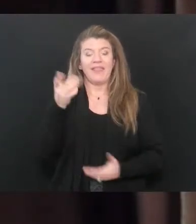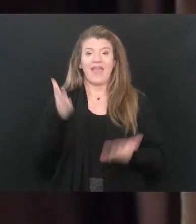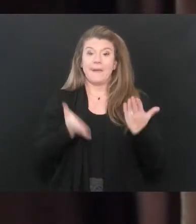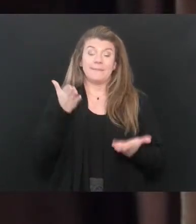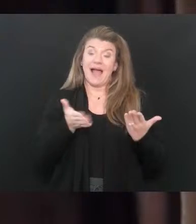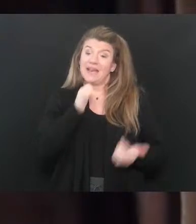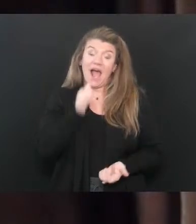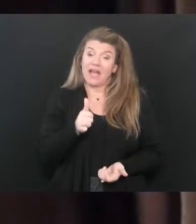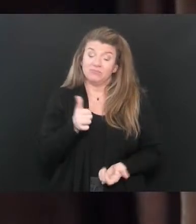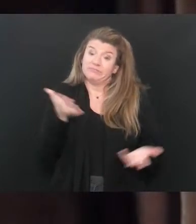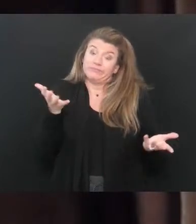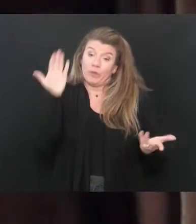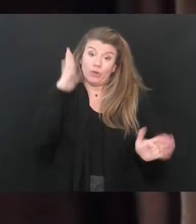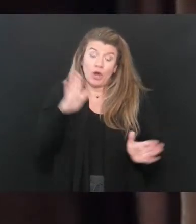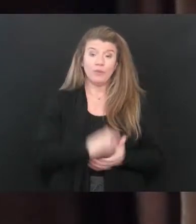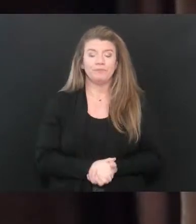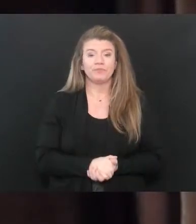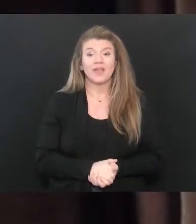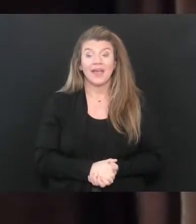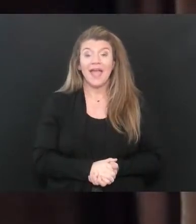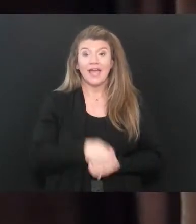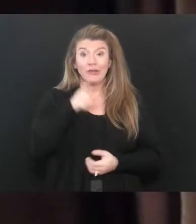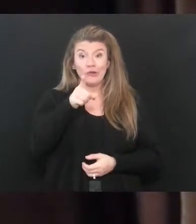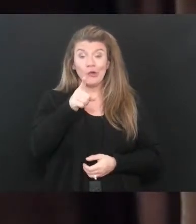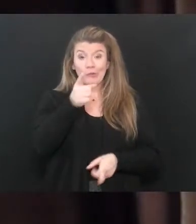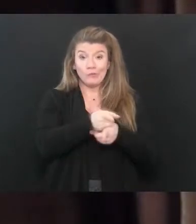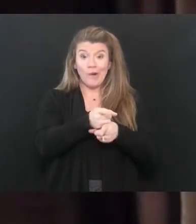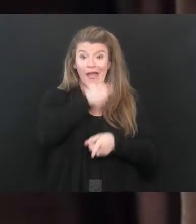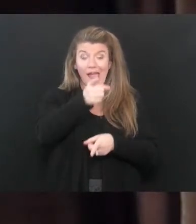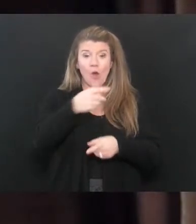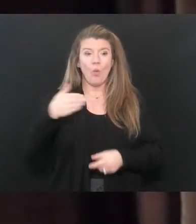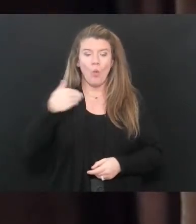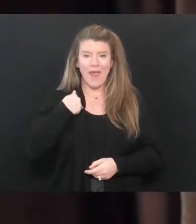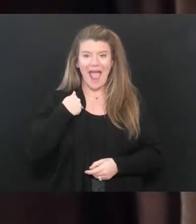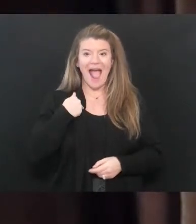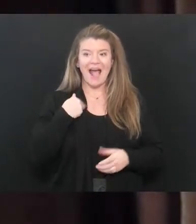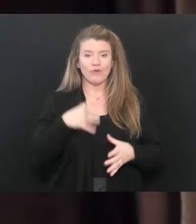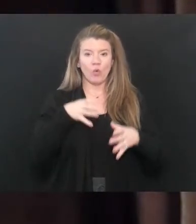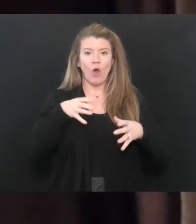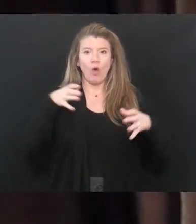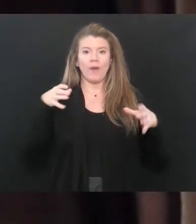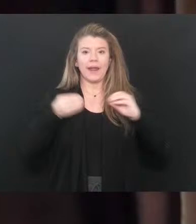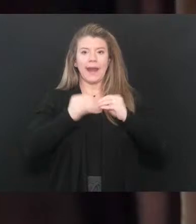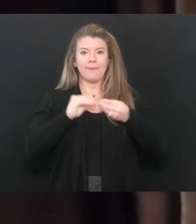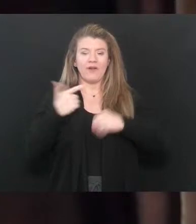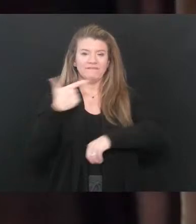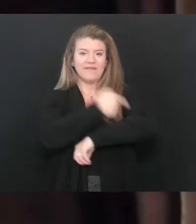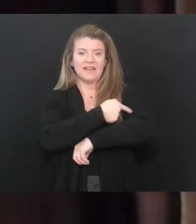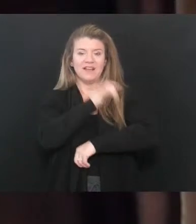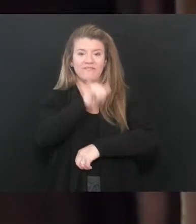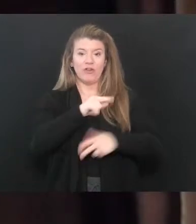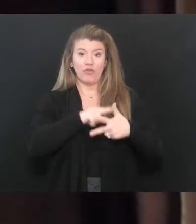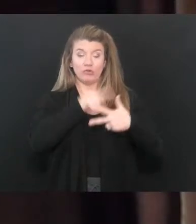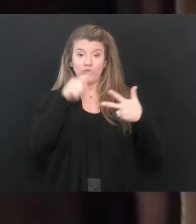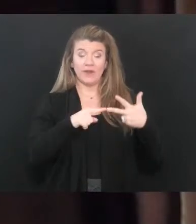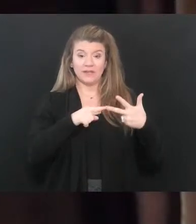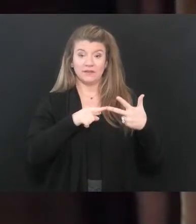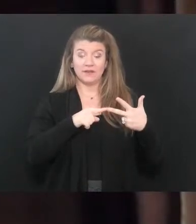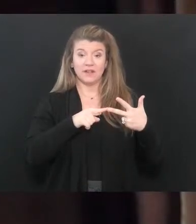may not. As you point out, Paul, we do have a growing number of vaccines for the 3 vaccines that have